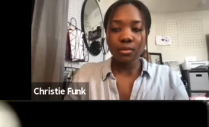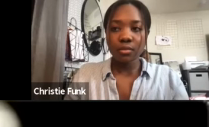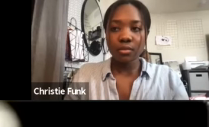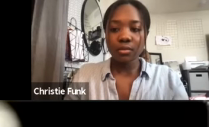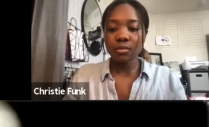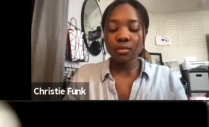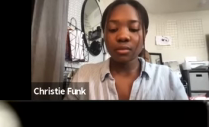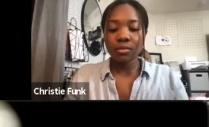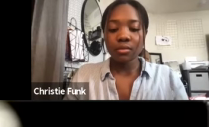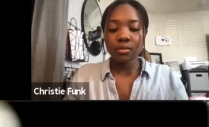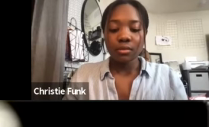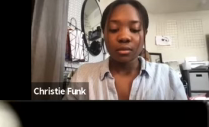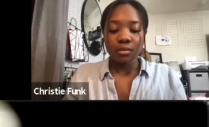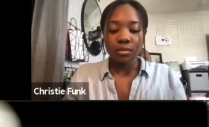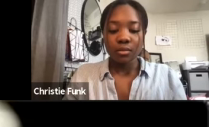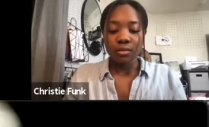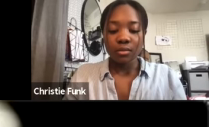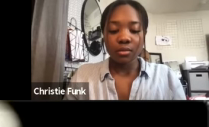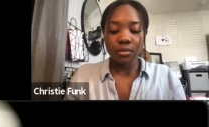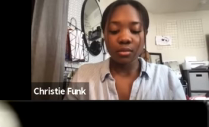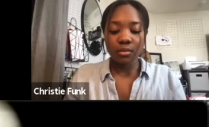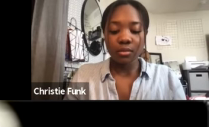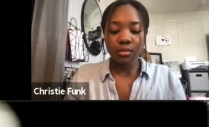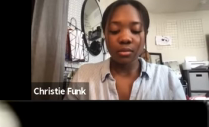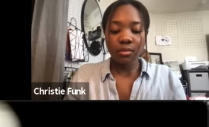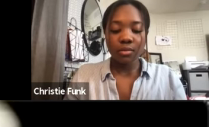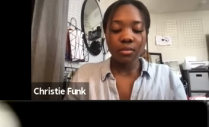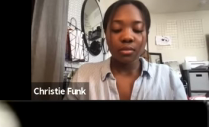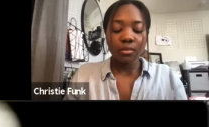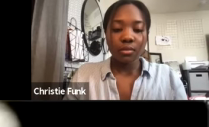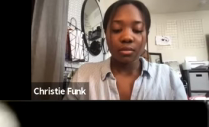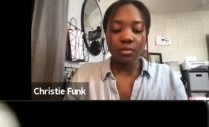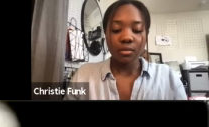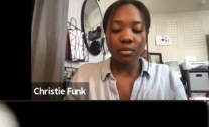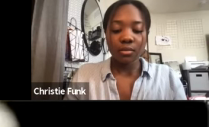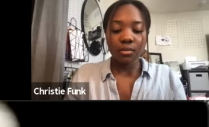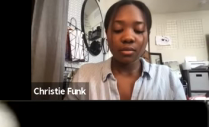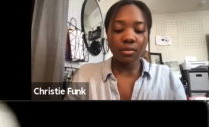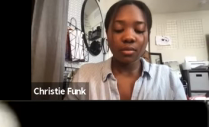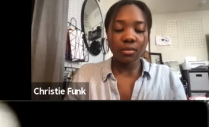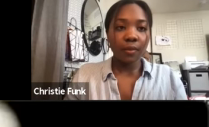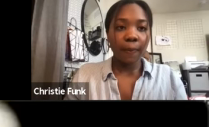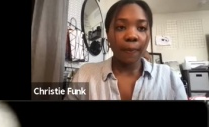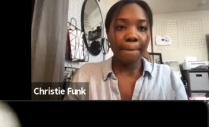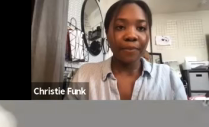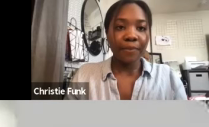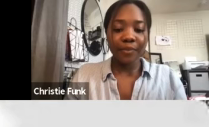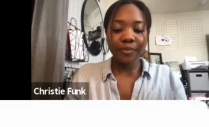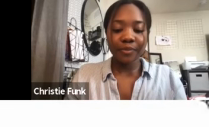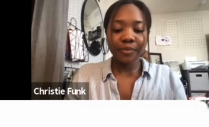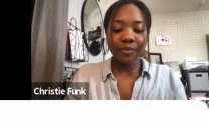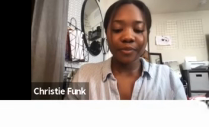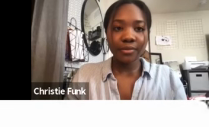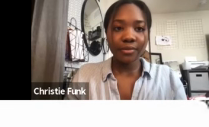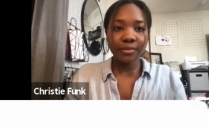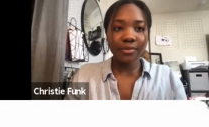We are able to bring Denver Startup Week to this community thanks to our 2021 sponsors. Thank you to our HQ and title